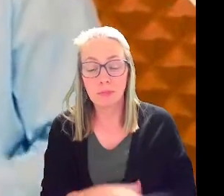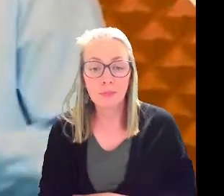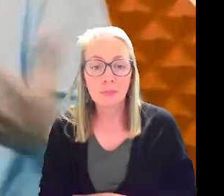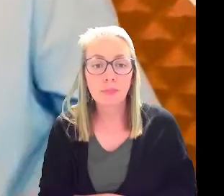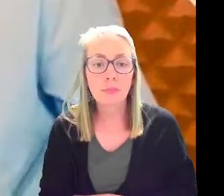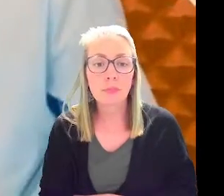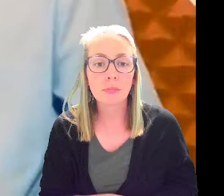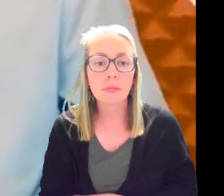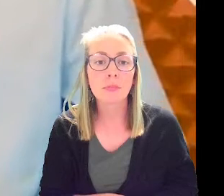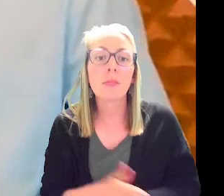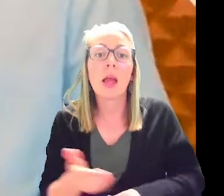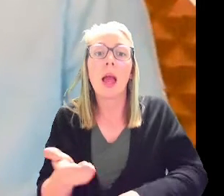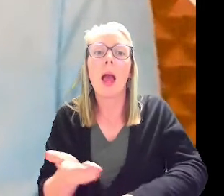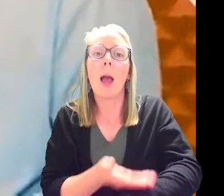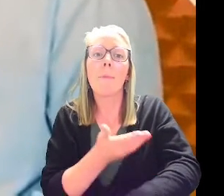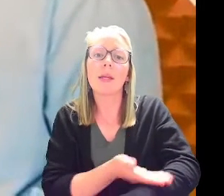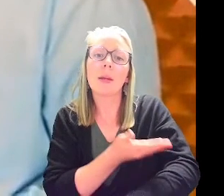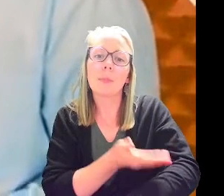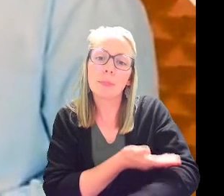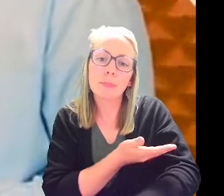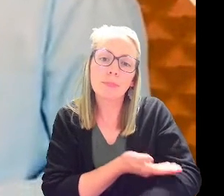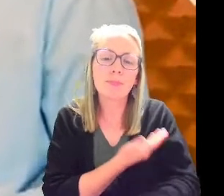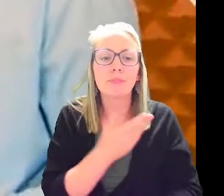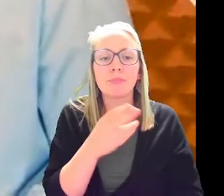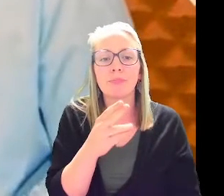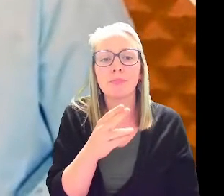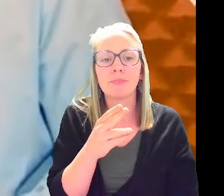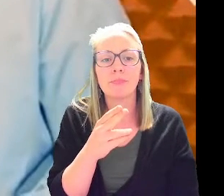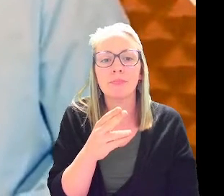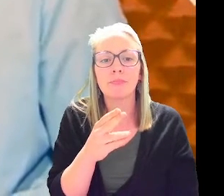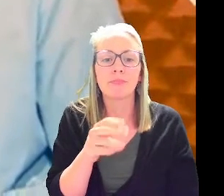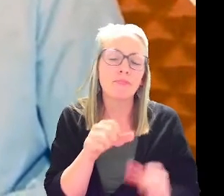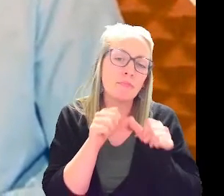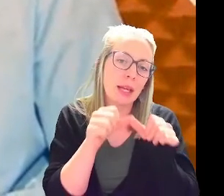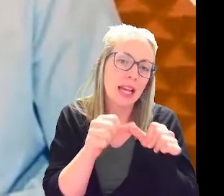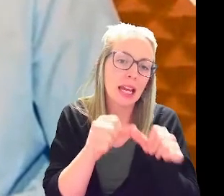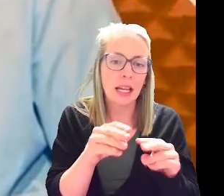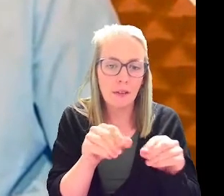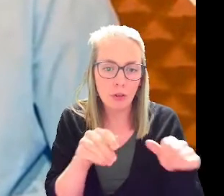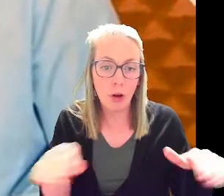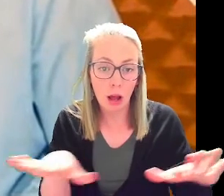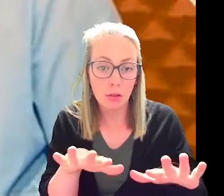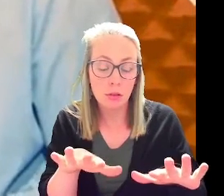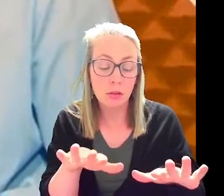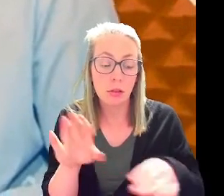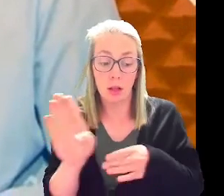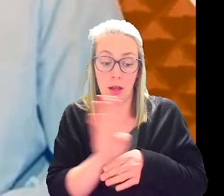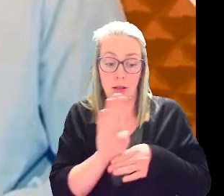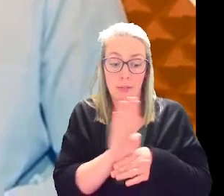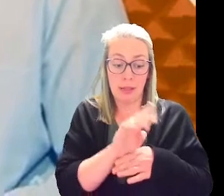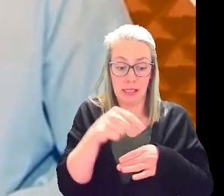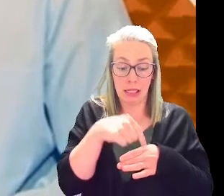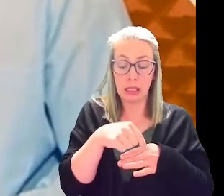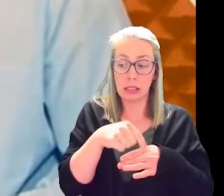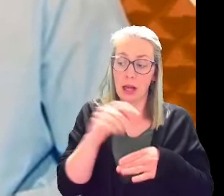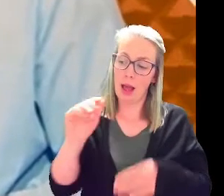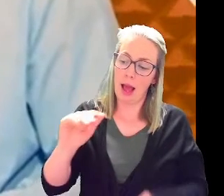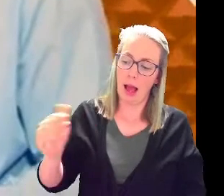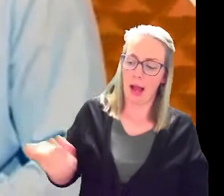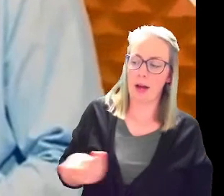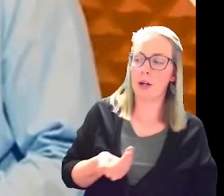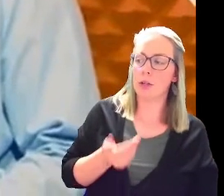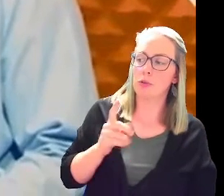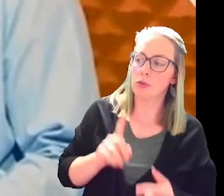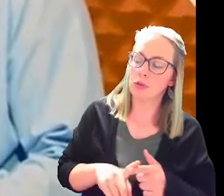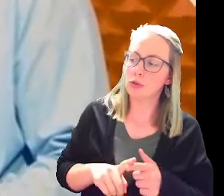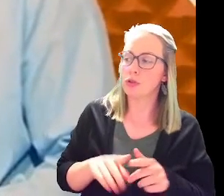grounds, and again, if you like doing this, you could be hired at a particular business as the landscaper, as